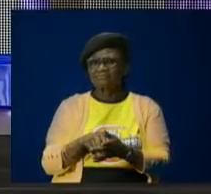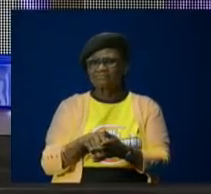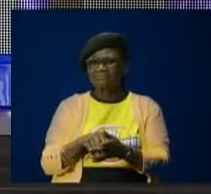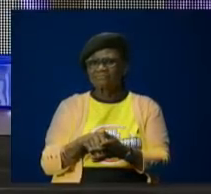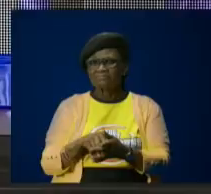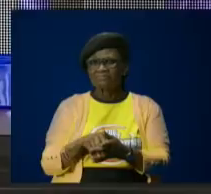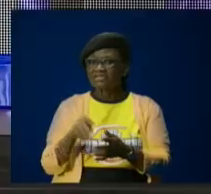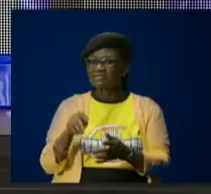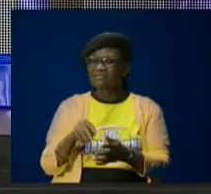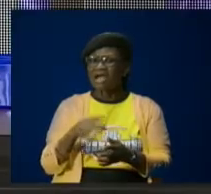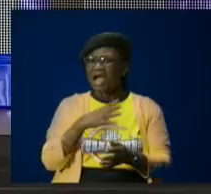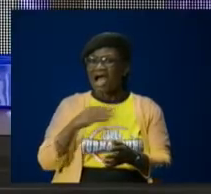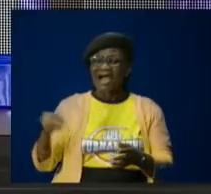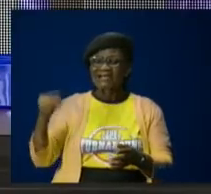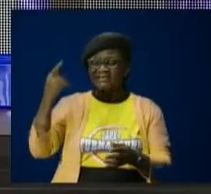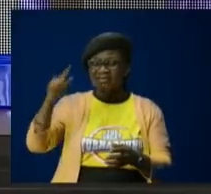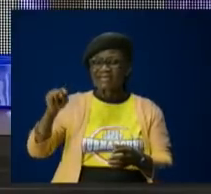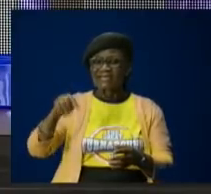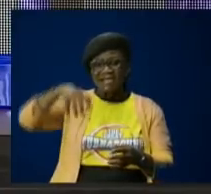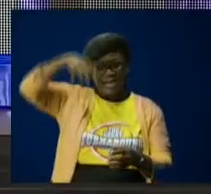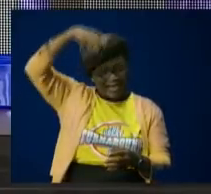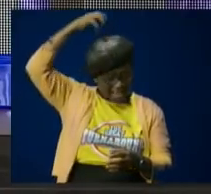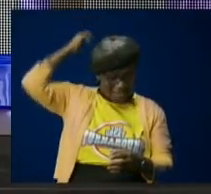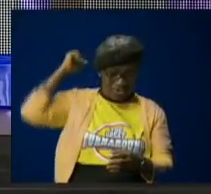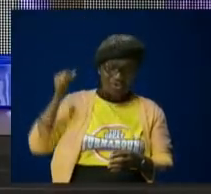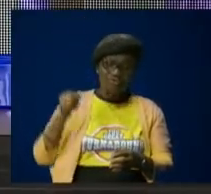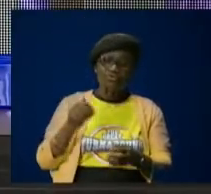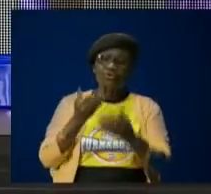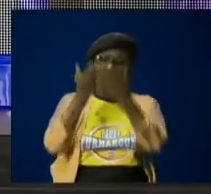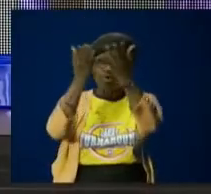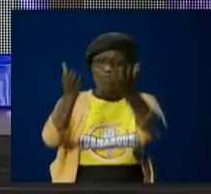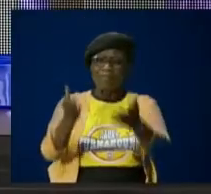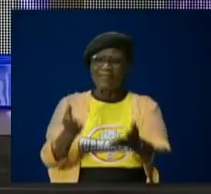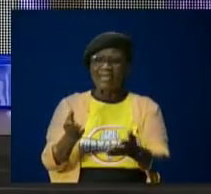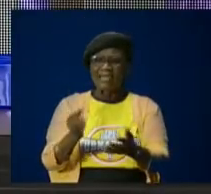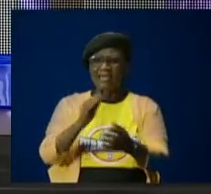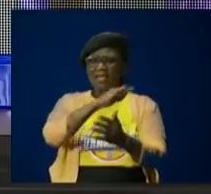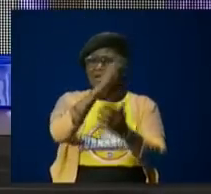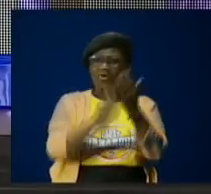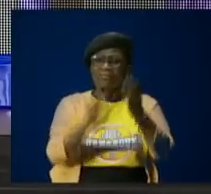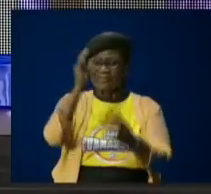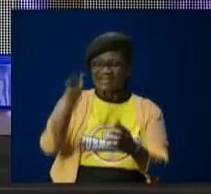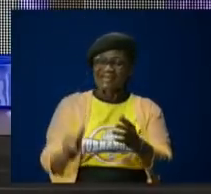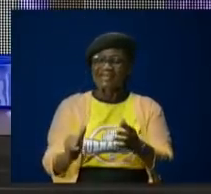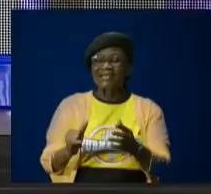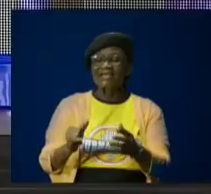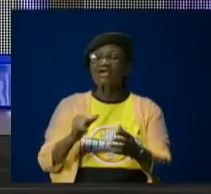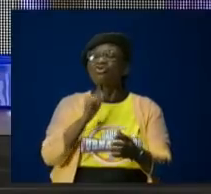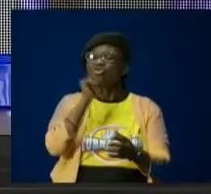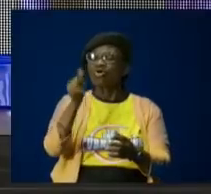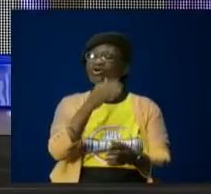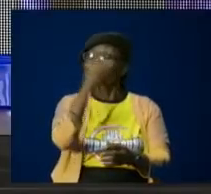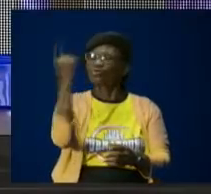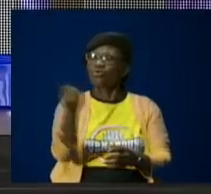And the lion obeyed to the letter. Not only that,